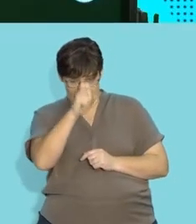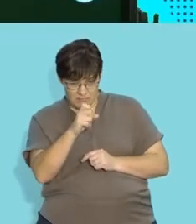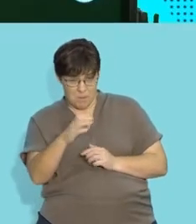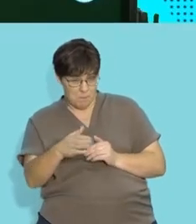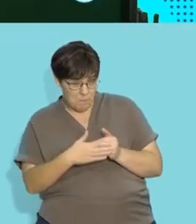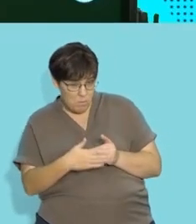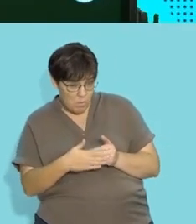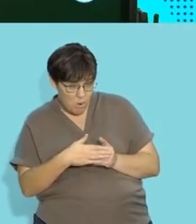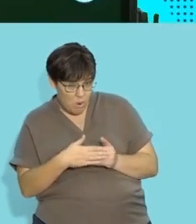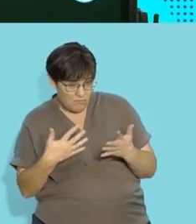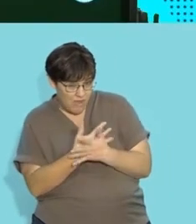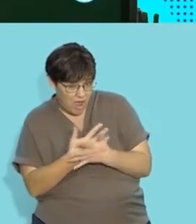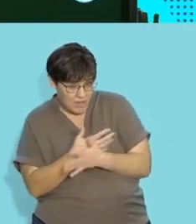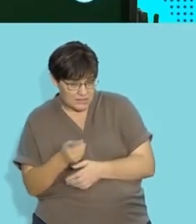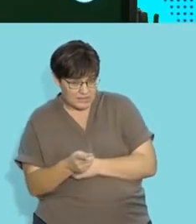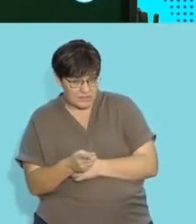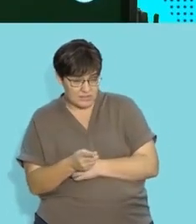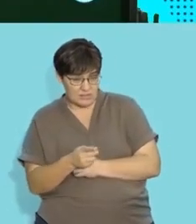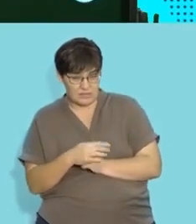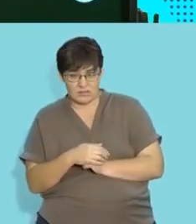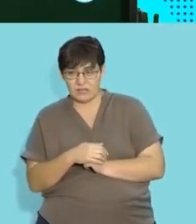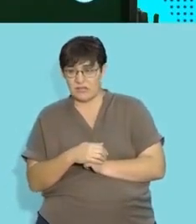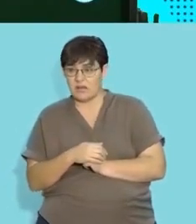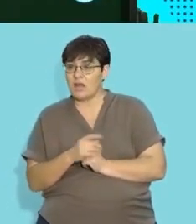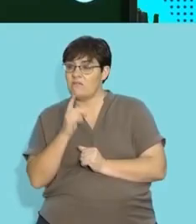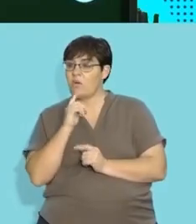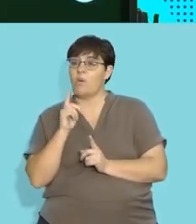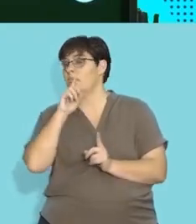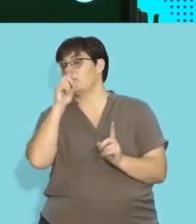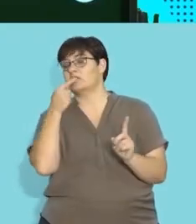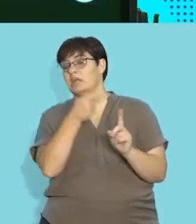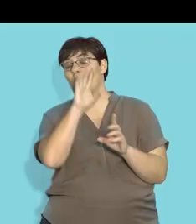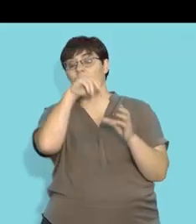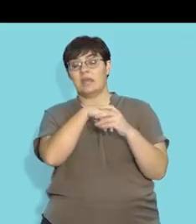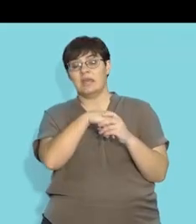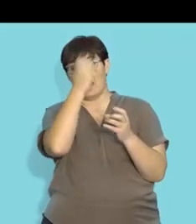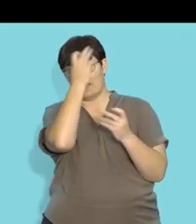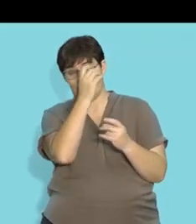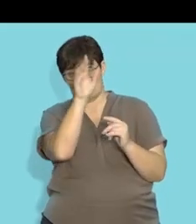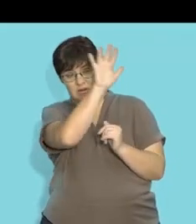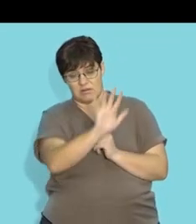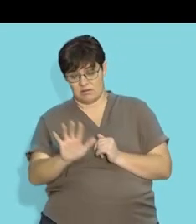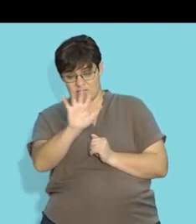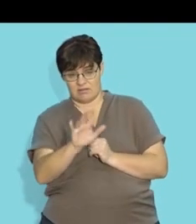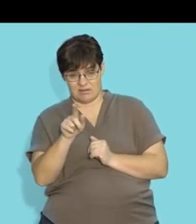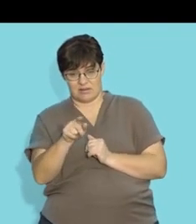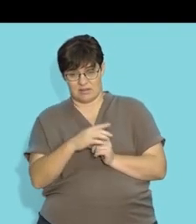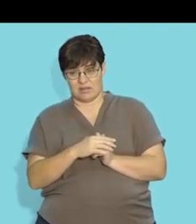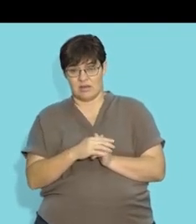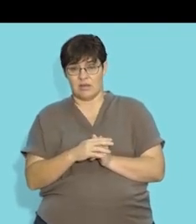believe that? Is that accurate? Remember, when we interpolate, if we predict within the data, which is somewhere